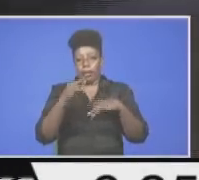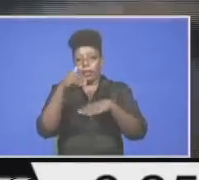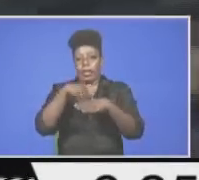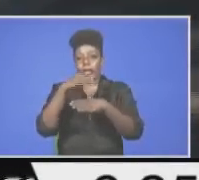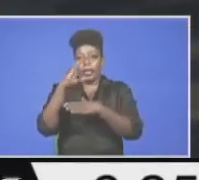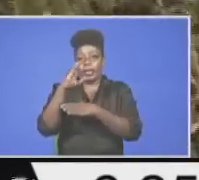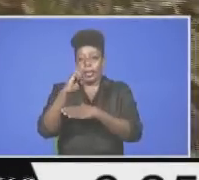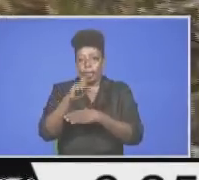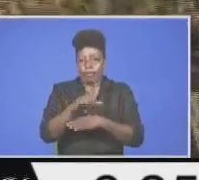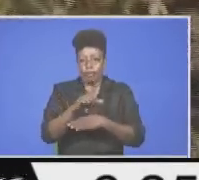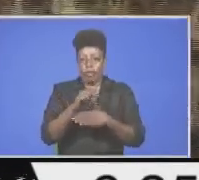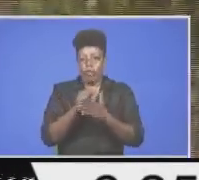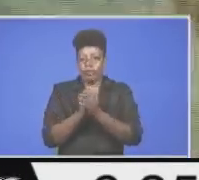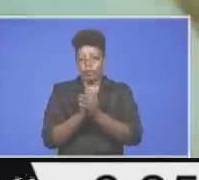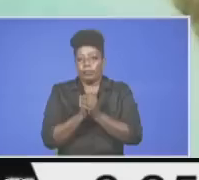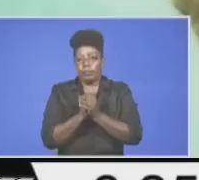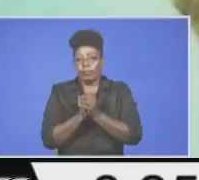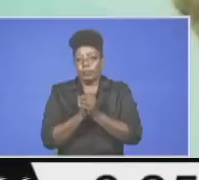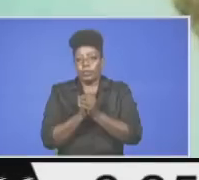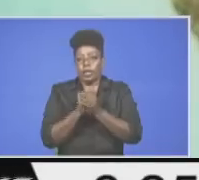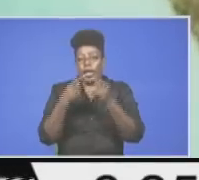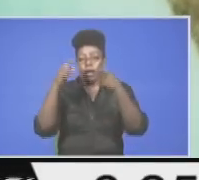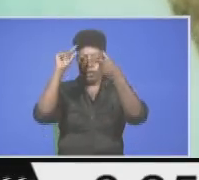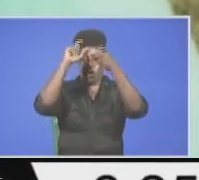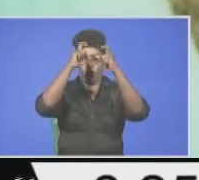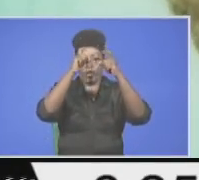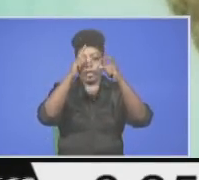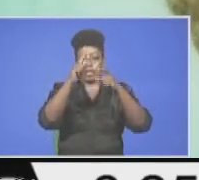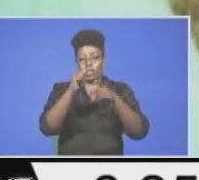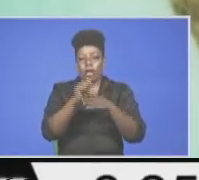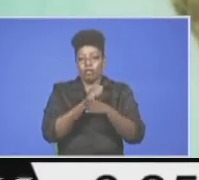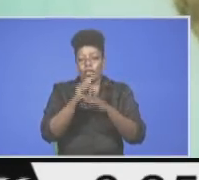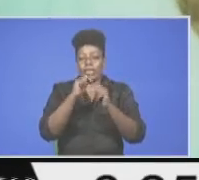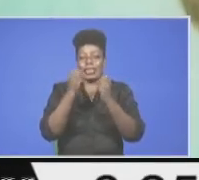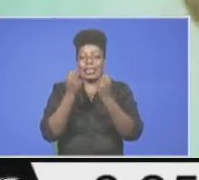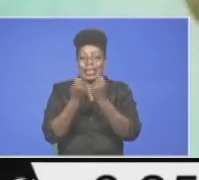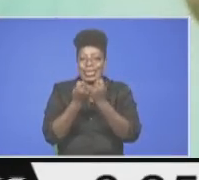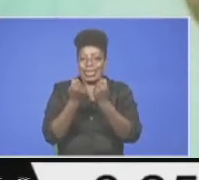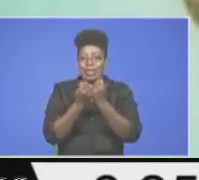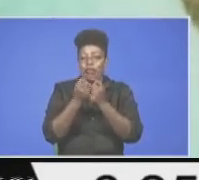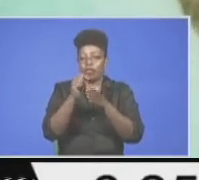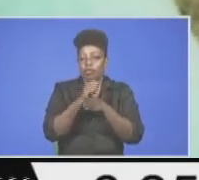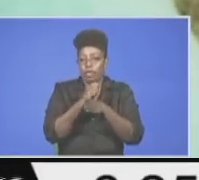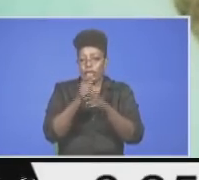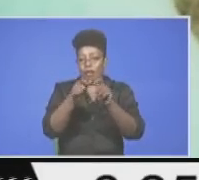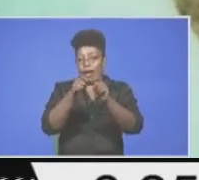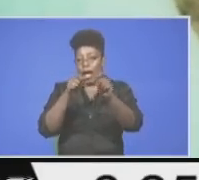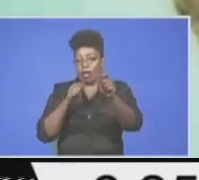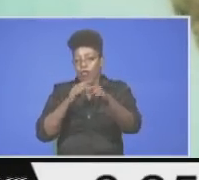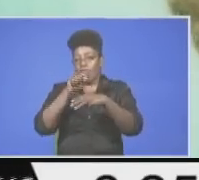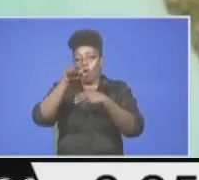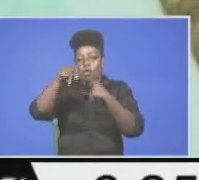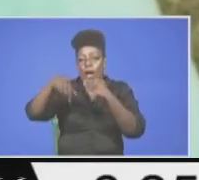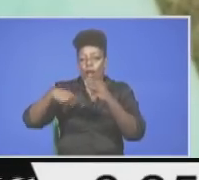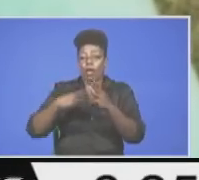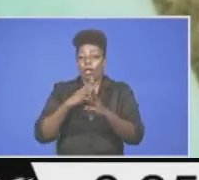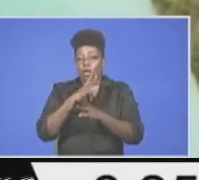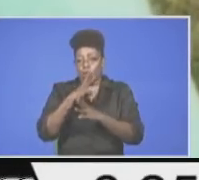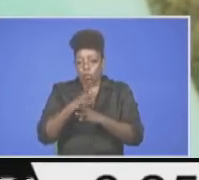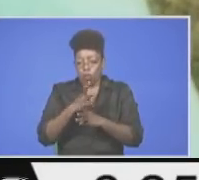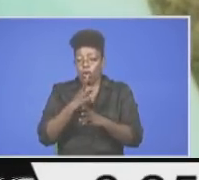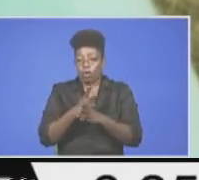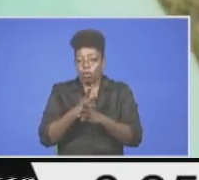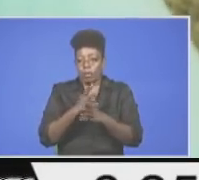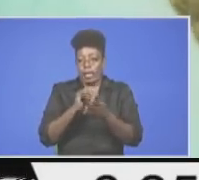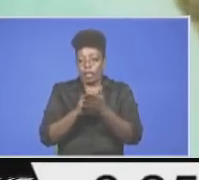California. That's where the U.S. Olympic team trains, and there'll be archers from all over the world there. That's a very